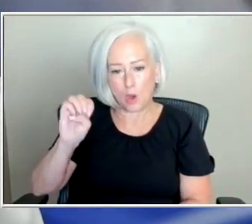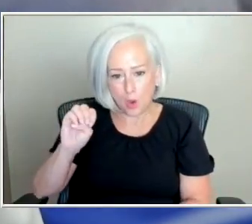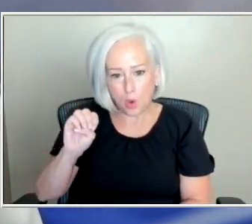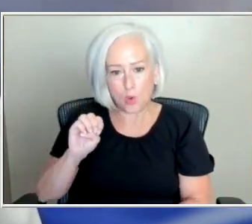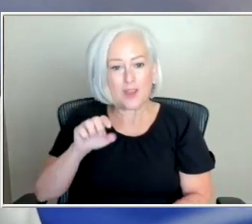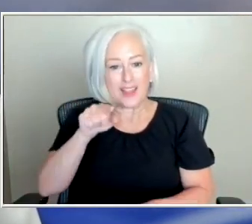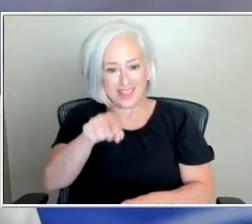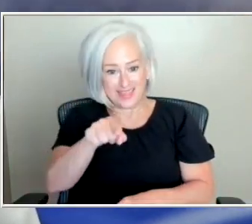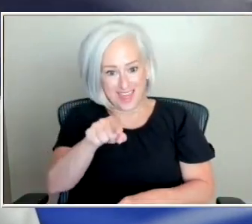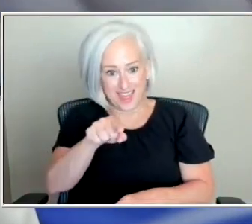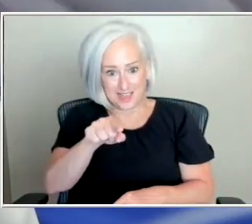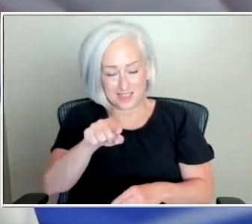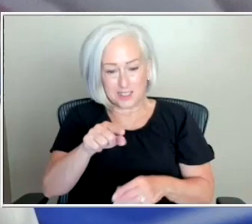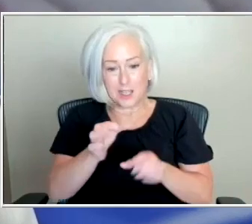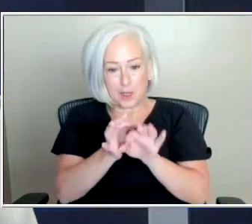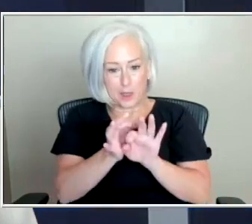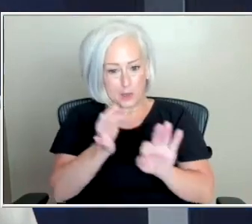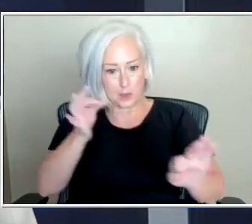femoral vein.